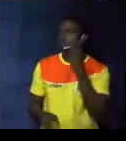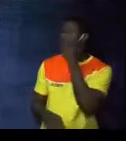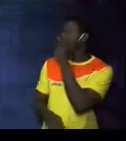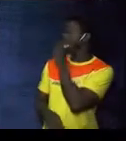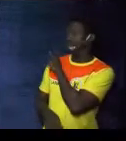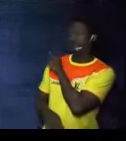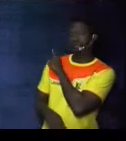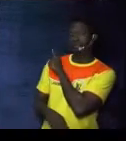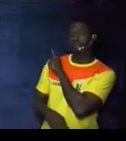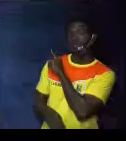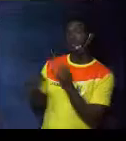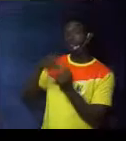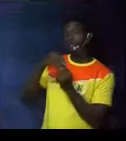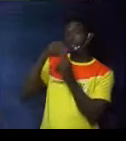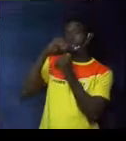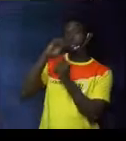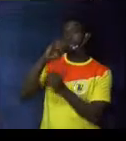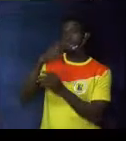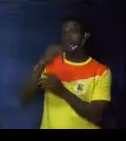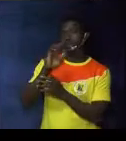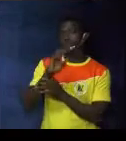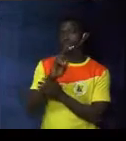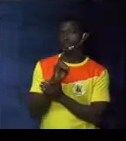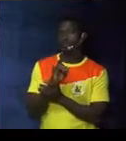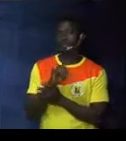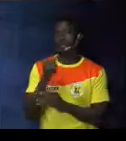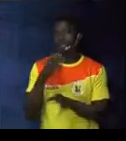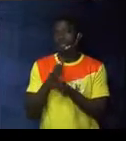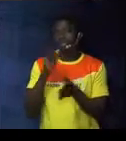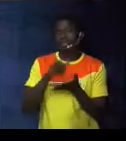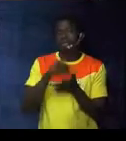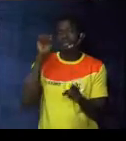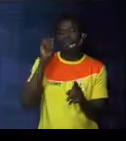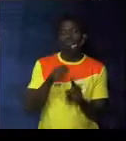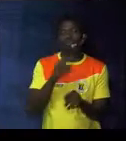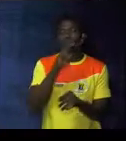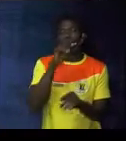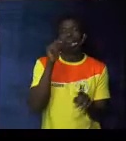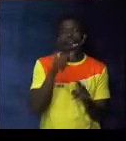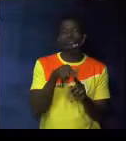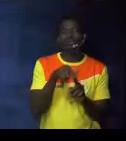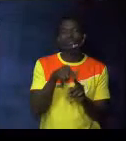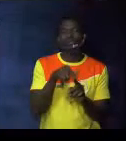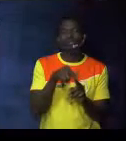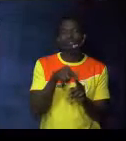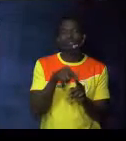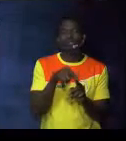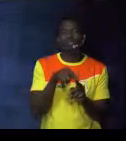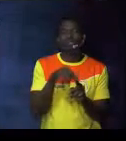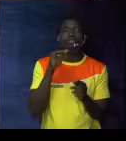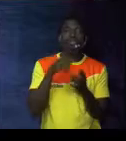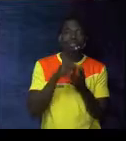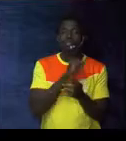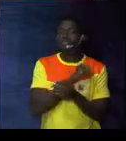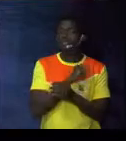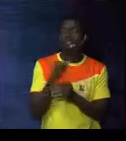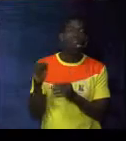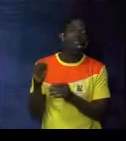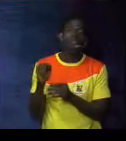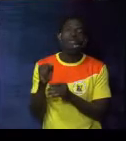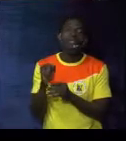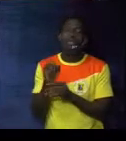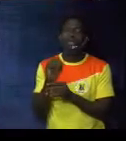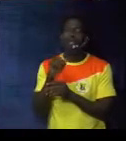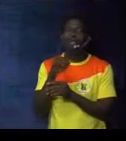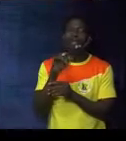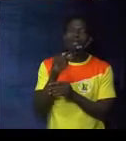I'll take that again. It's a special chord because it's a chord. Any line that touches 2 points is a chord. But if that chord passes through